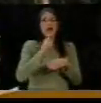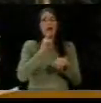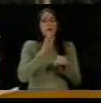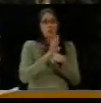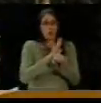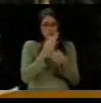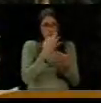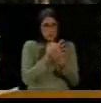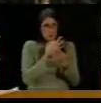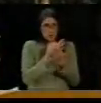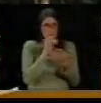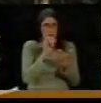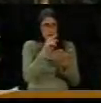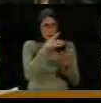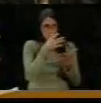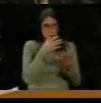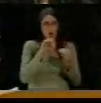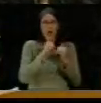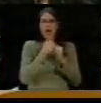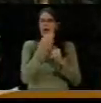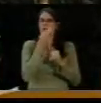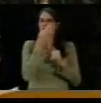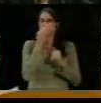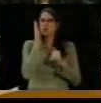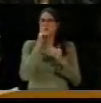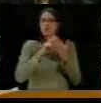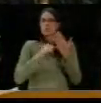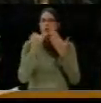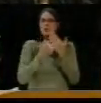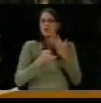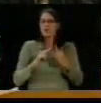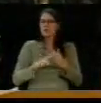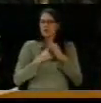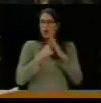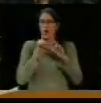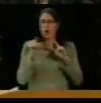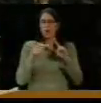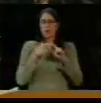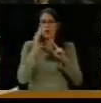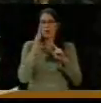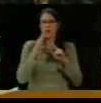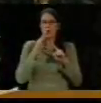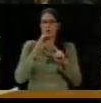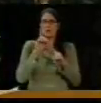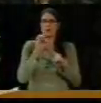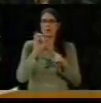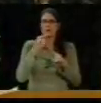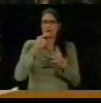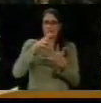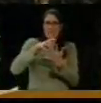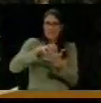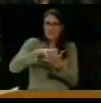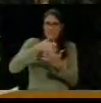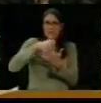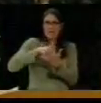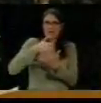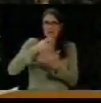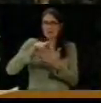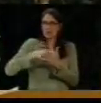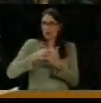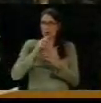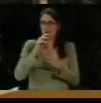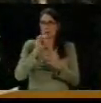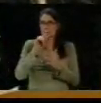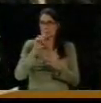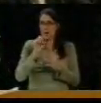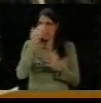wish, yes. How soon would the project start? When would the dig start? Does Mike know?